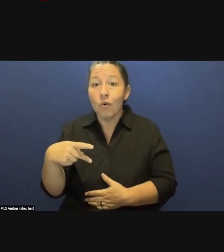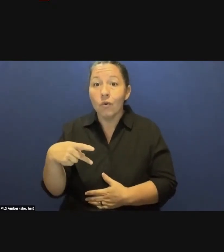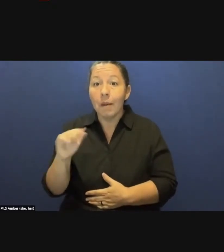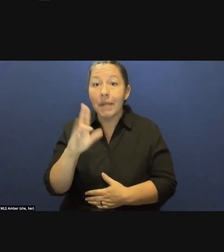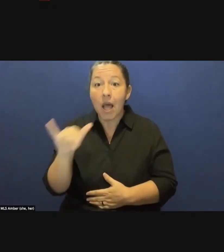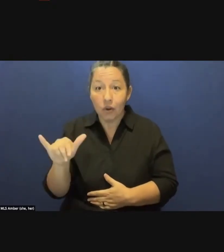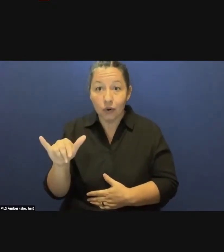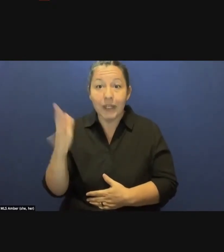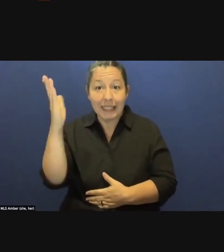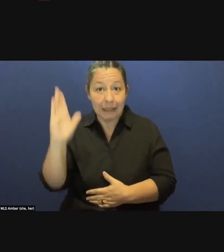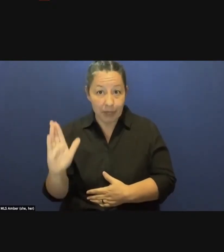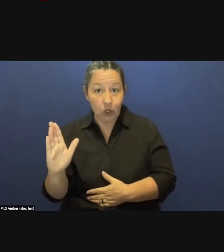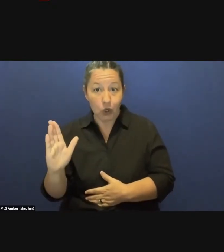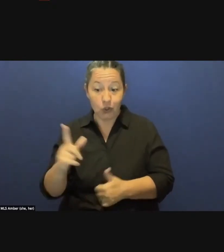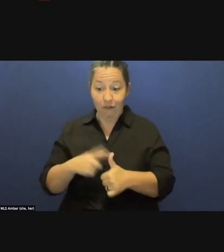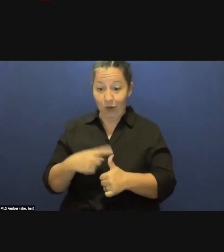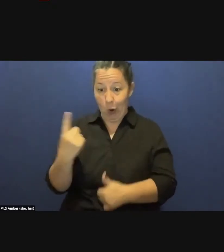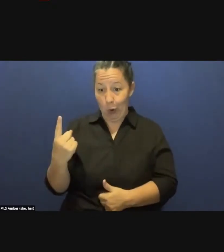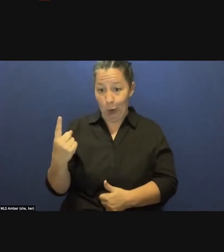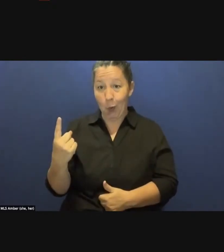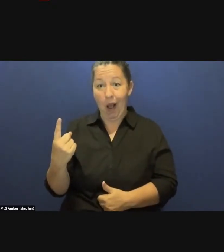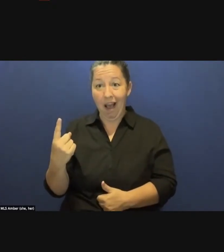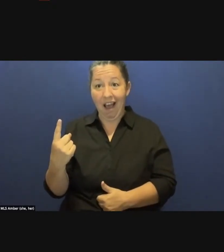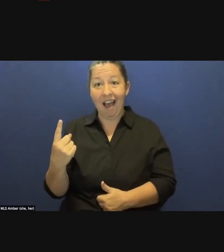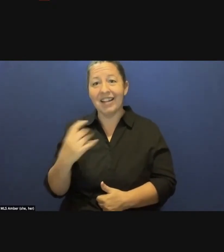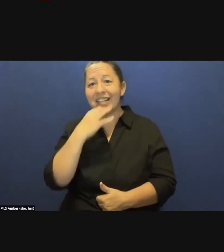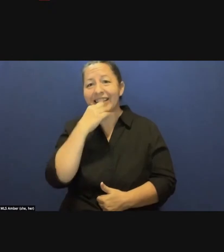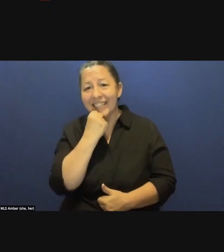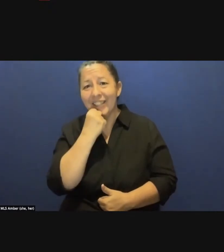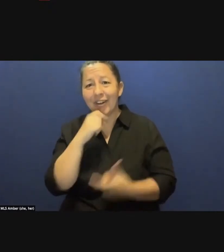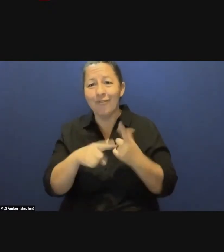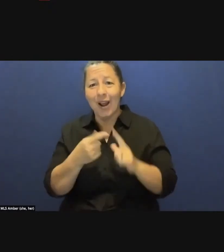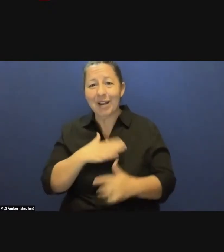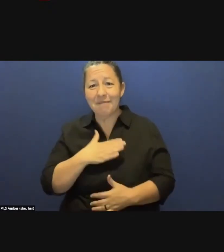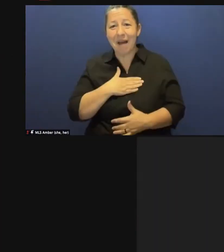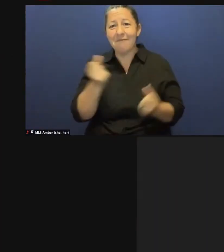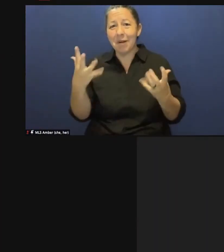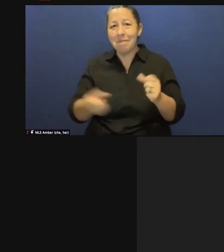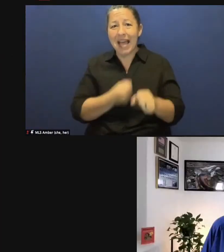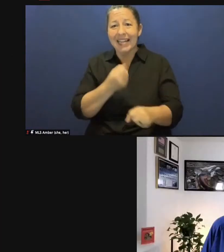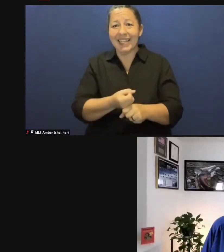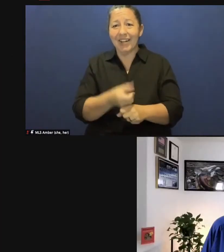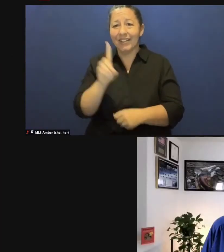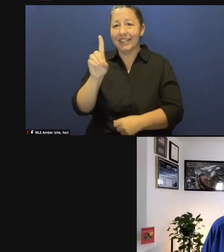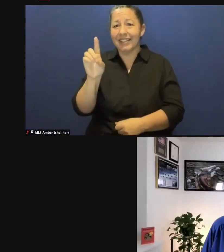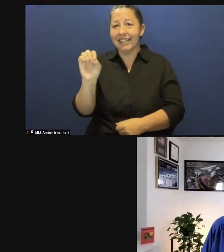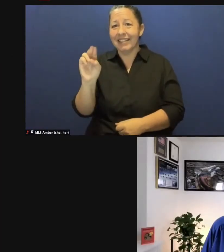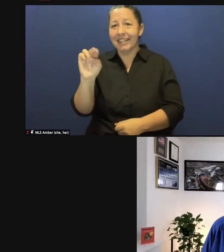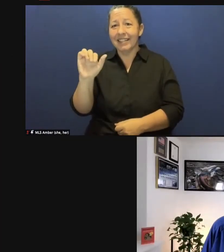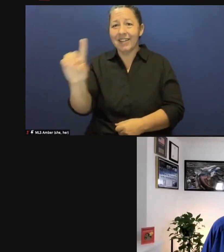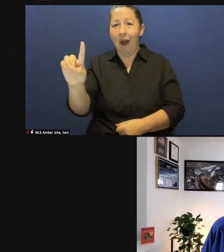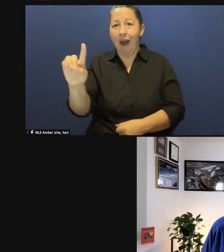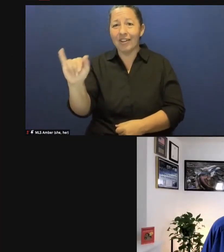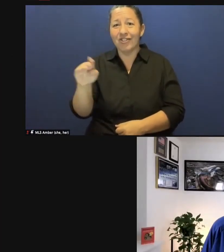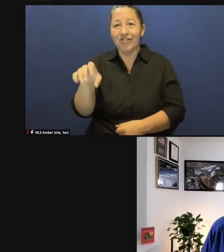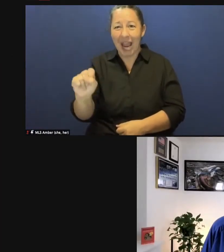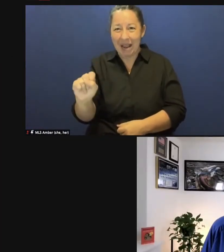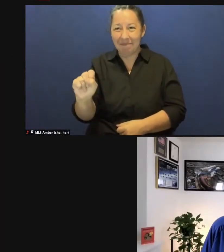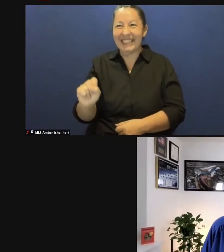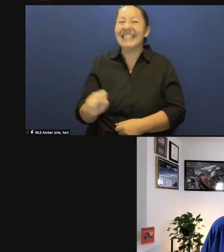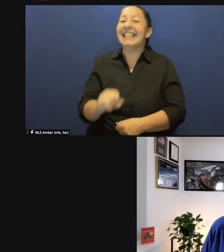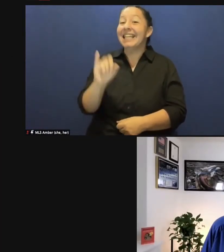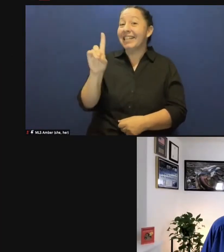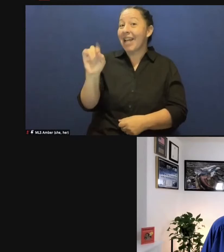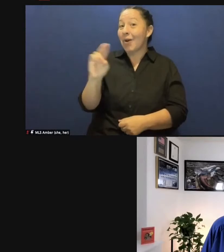speakers, and the first one is a very dear friend of mine for many, many years, Donald James. Donald